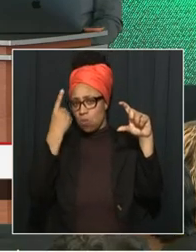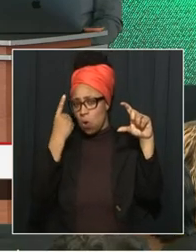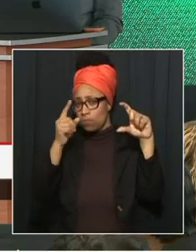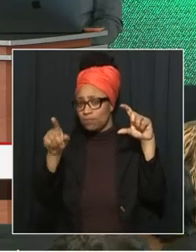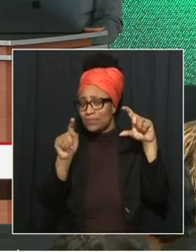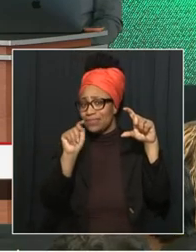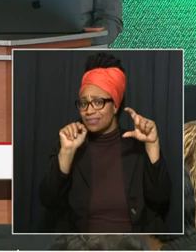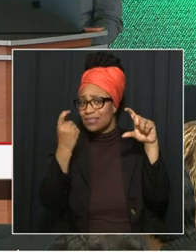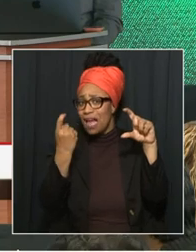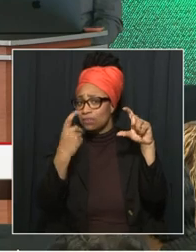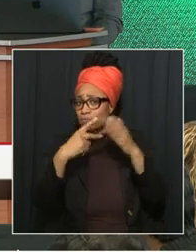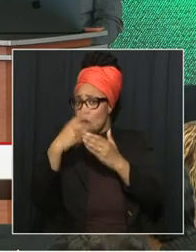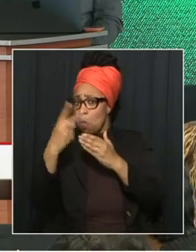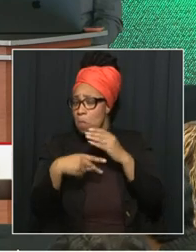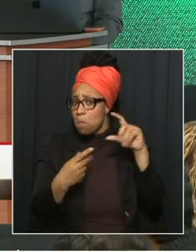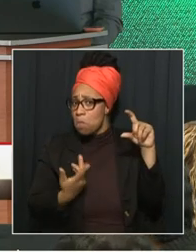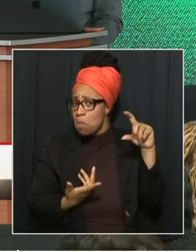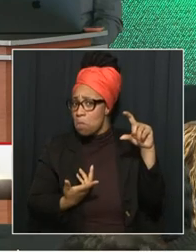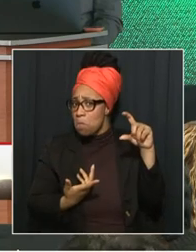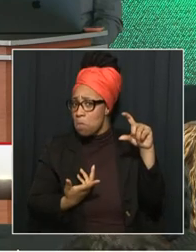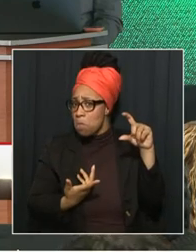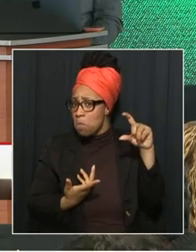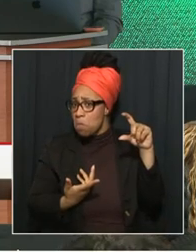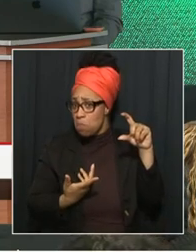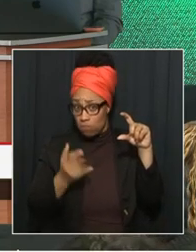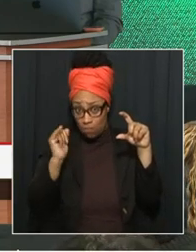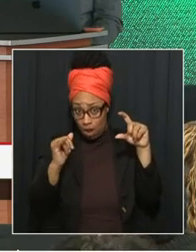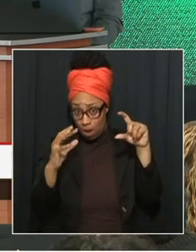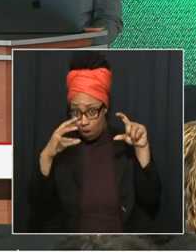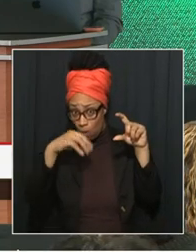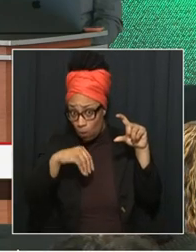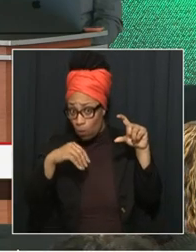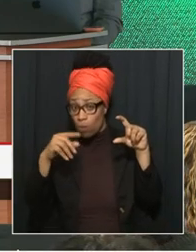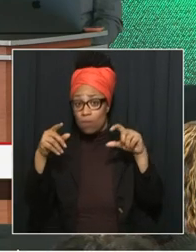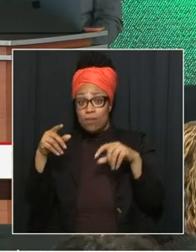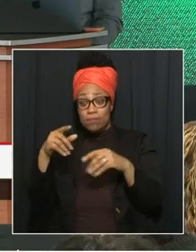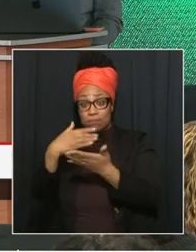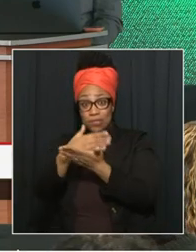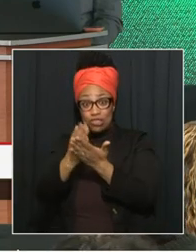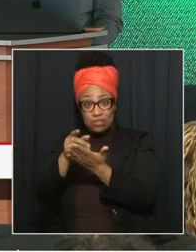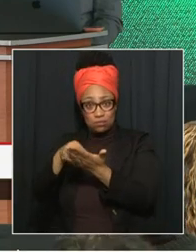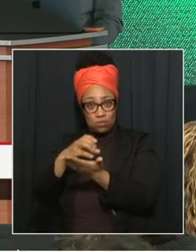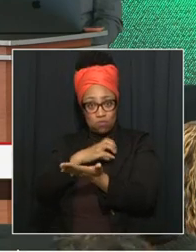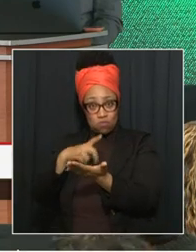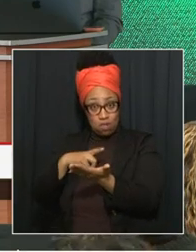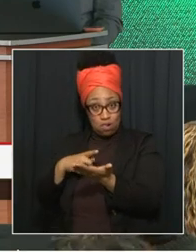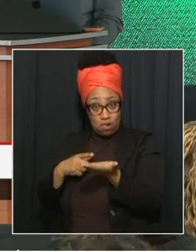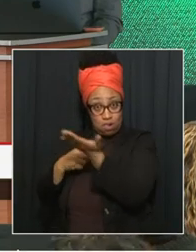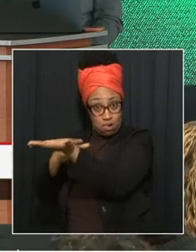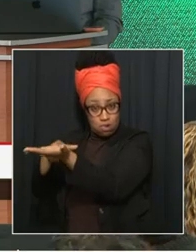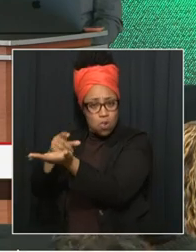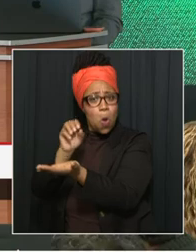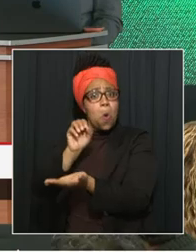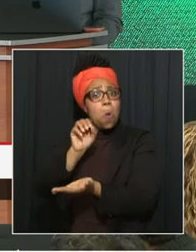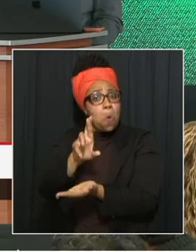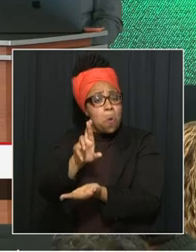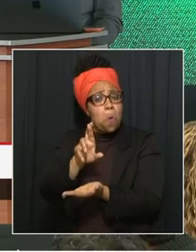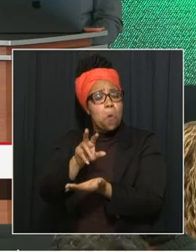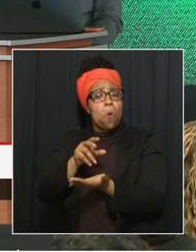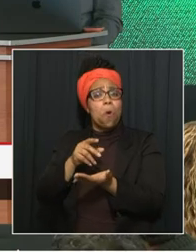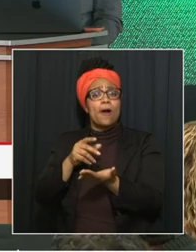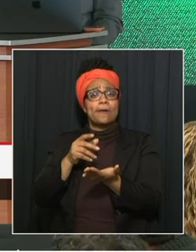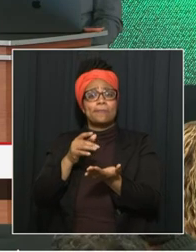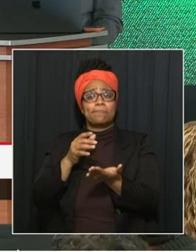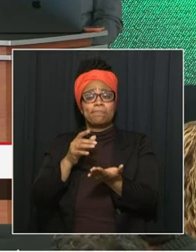it codified in law and needs to be, in order for it to change, does it require change in